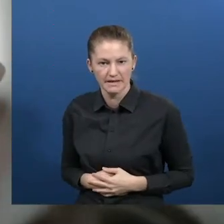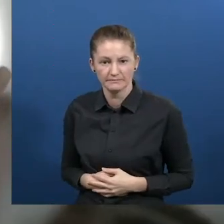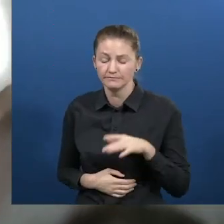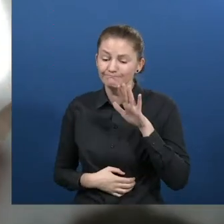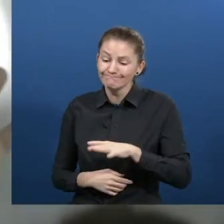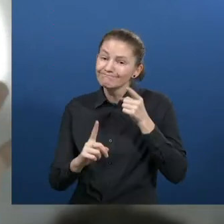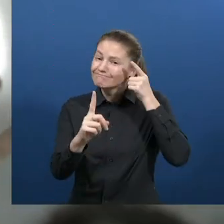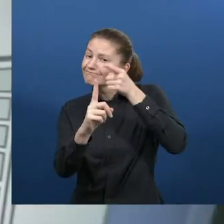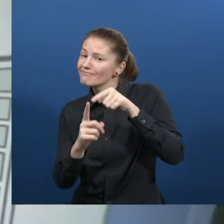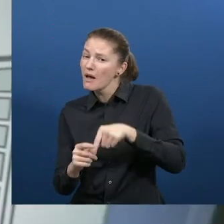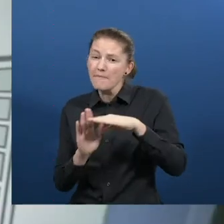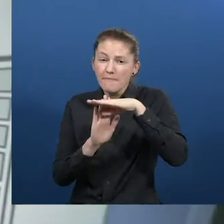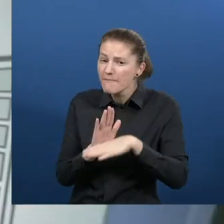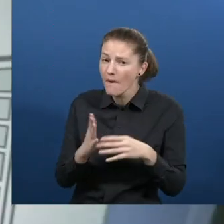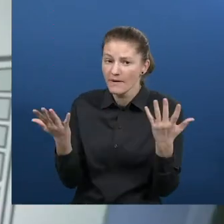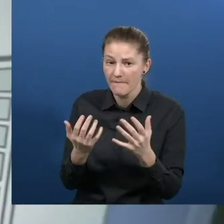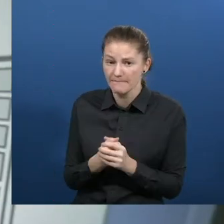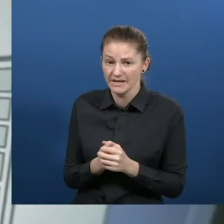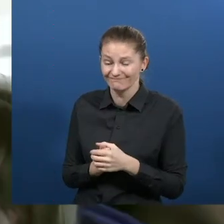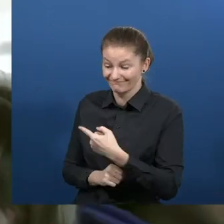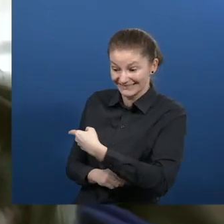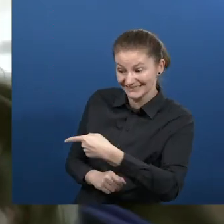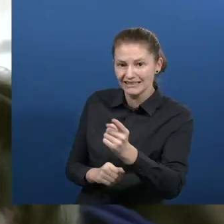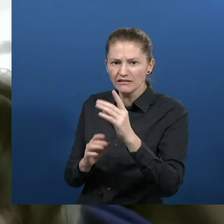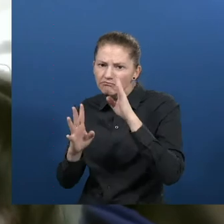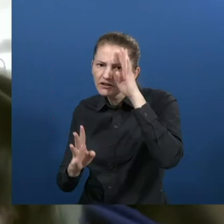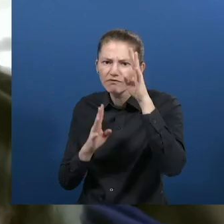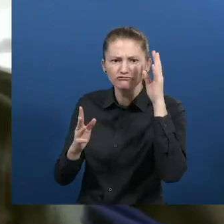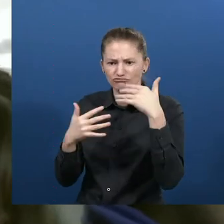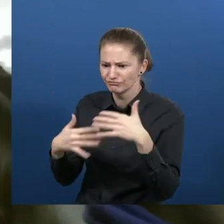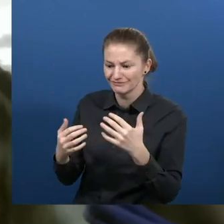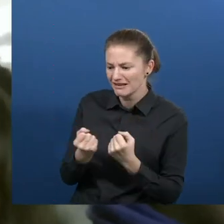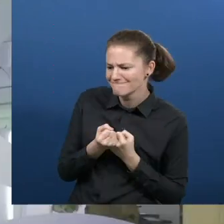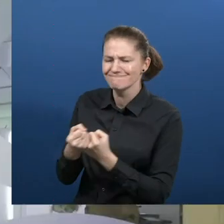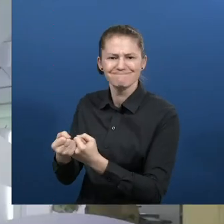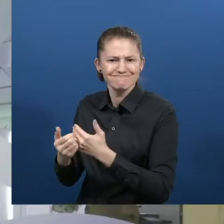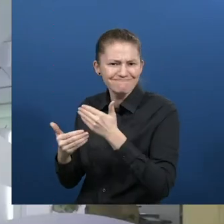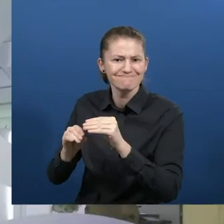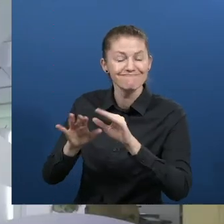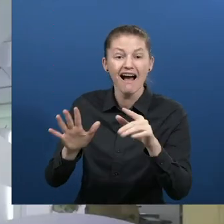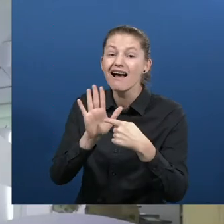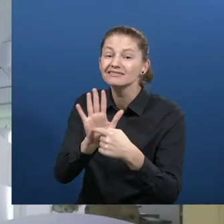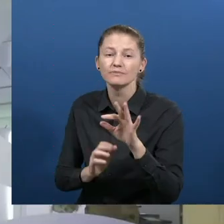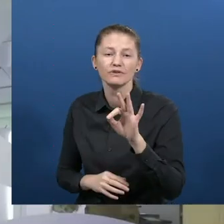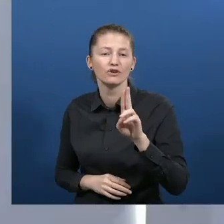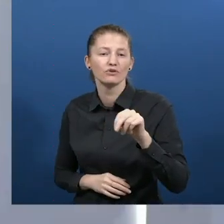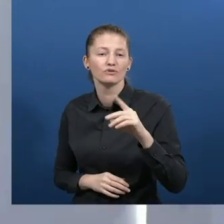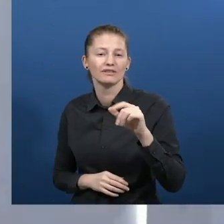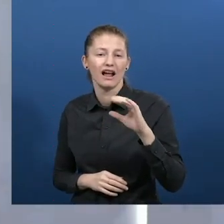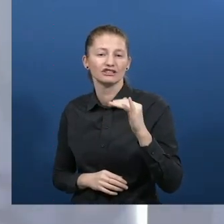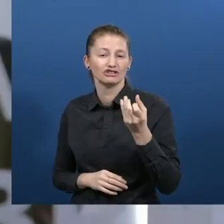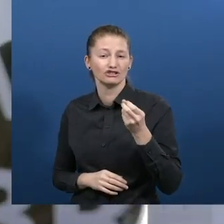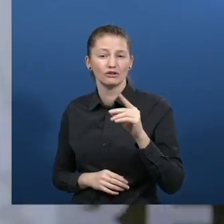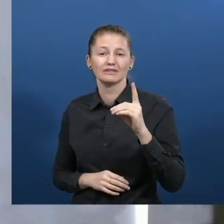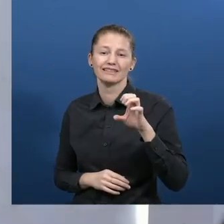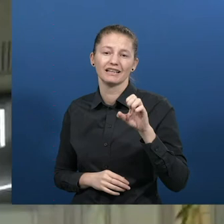is to help proven social innovations to spread, a goal that is supported by Fundacion Descubreme, the non-profit